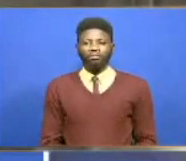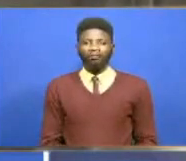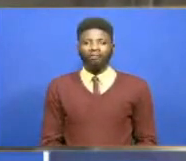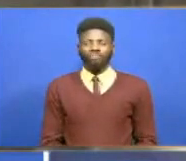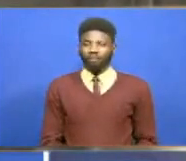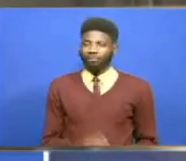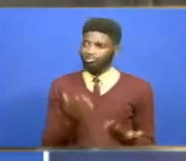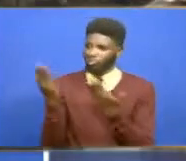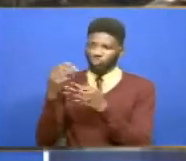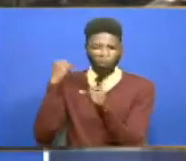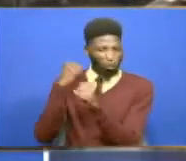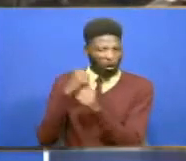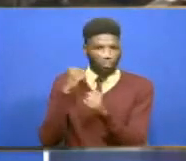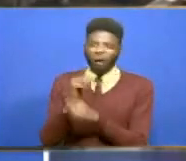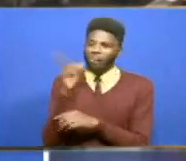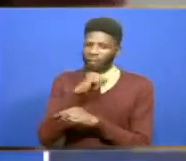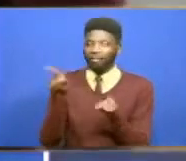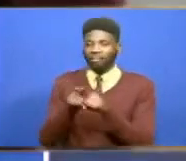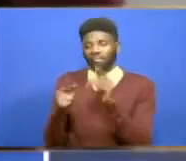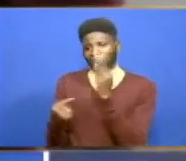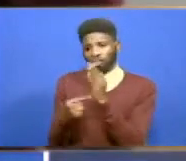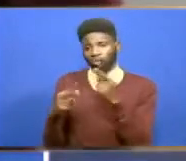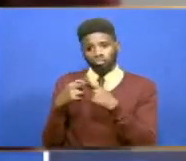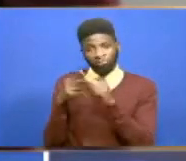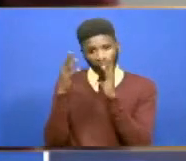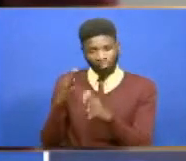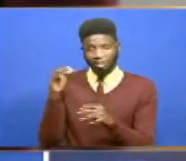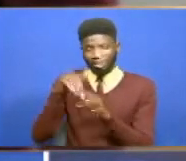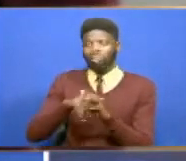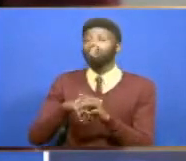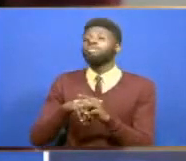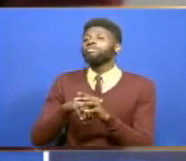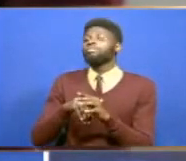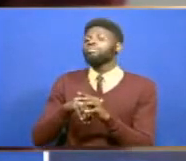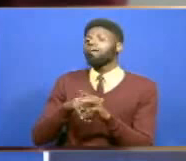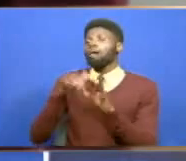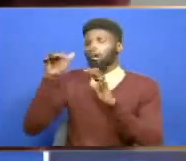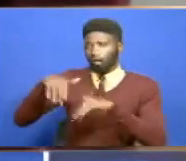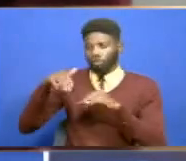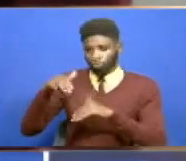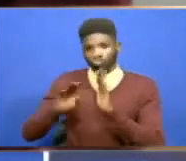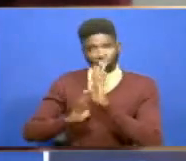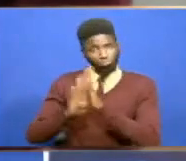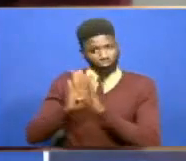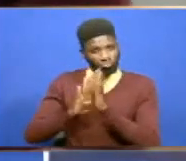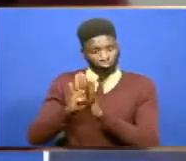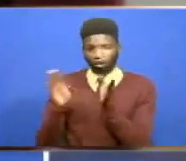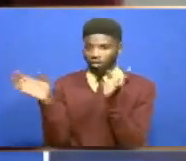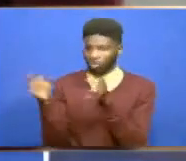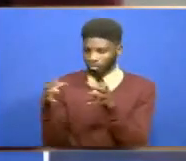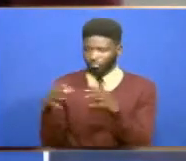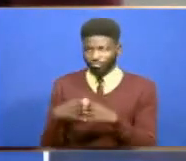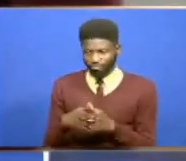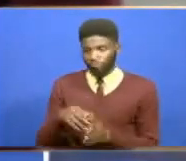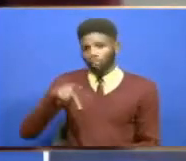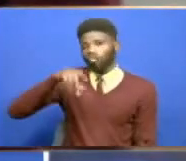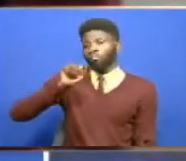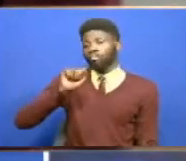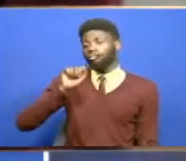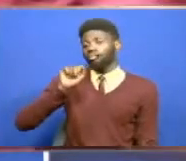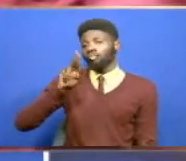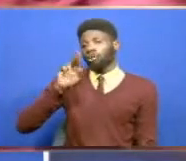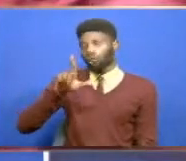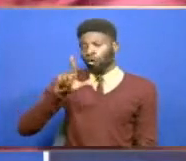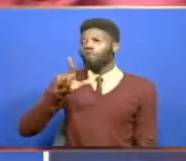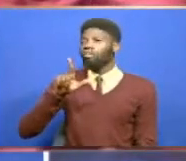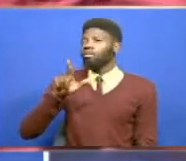Having served as a technical manager in the engineering department at the Agricultural Development Corporation, Paul Njuguna called